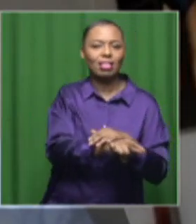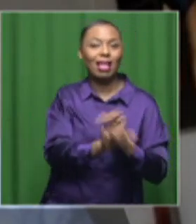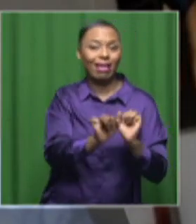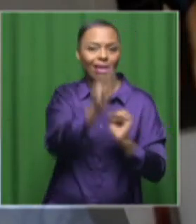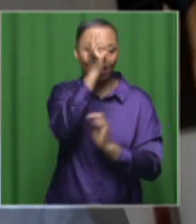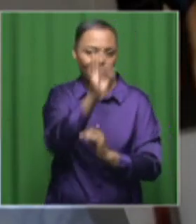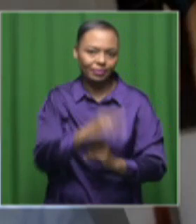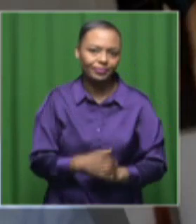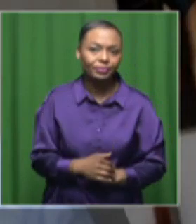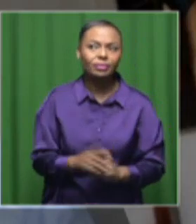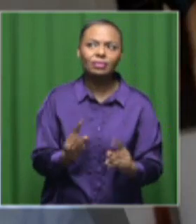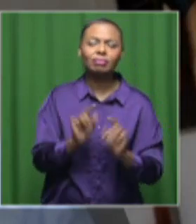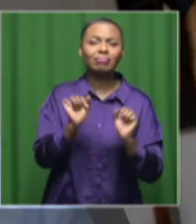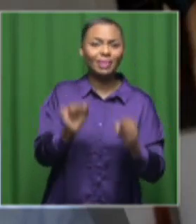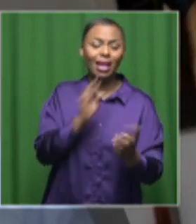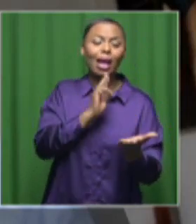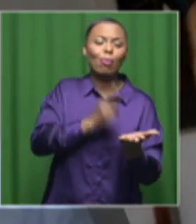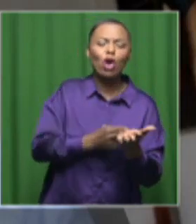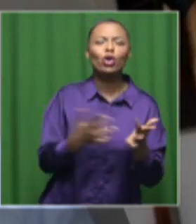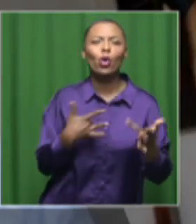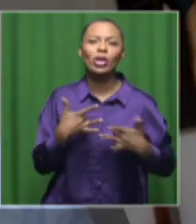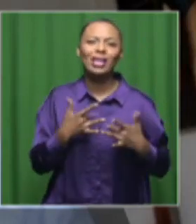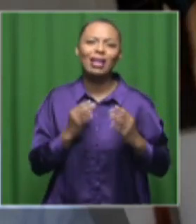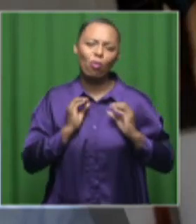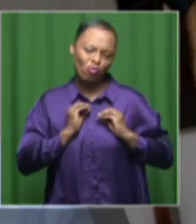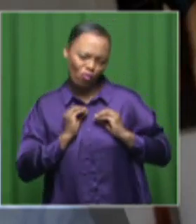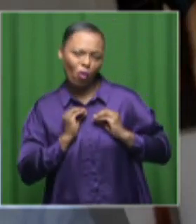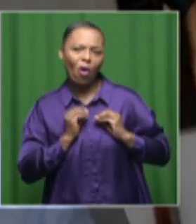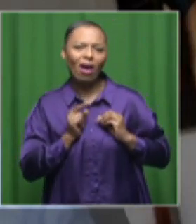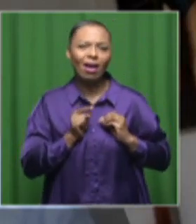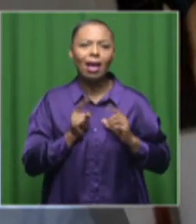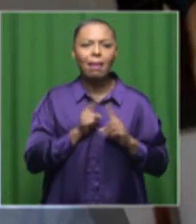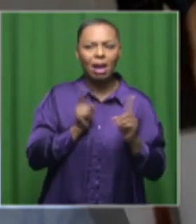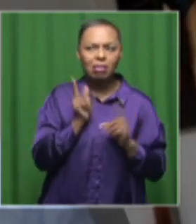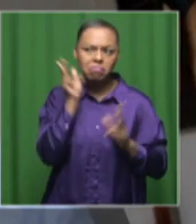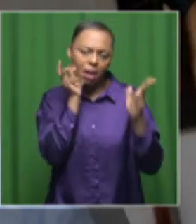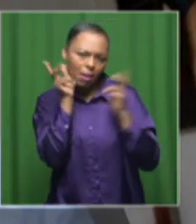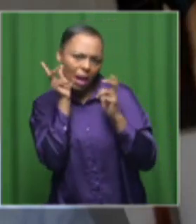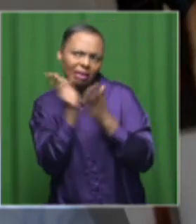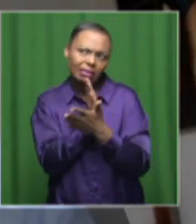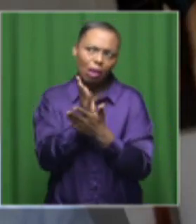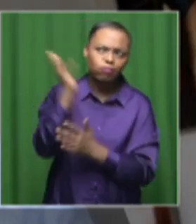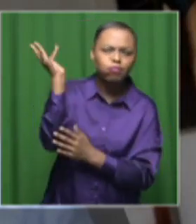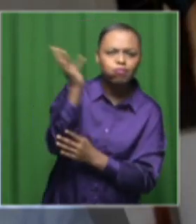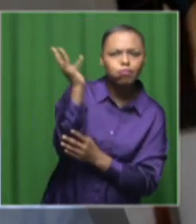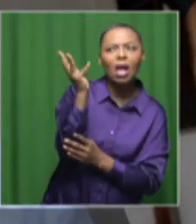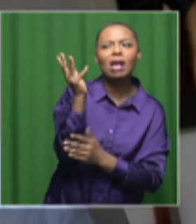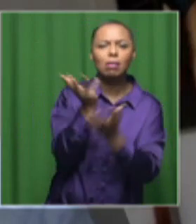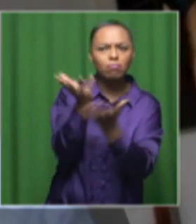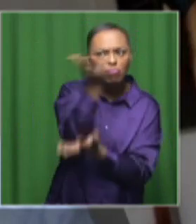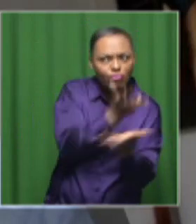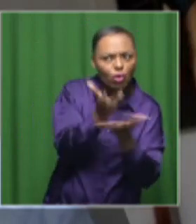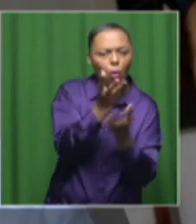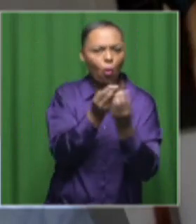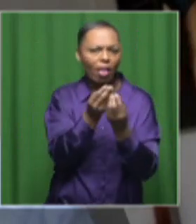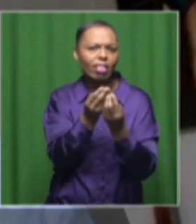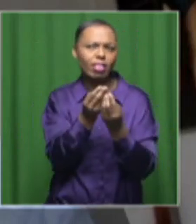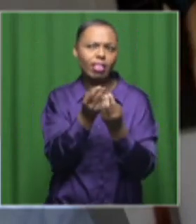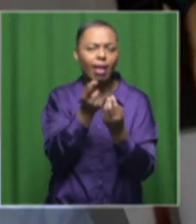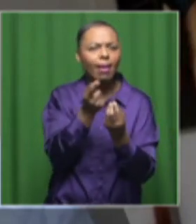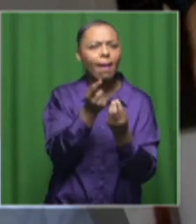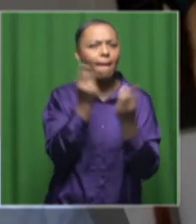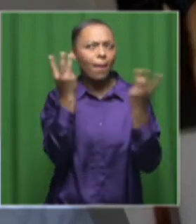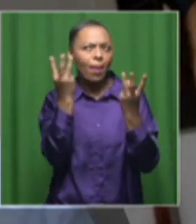concern, but I have listened to the presentation and spoken to some of the people involved. And as long as we are able